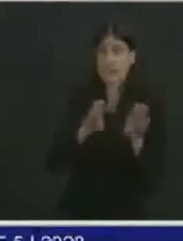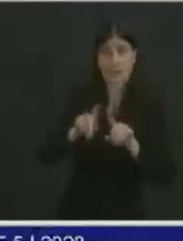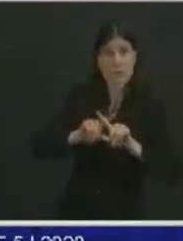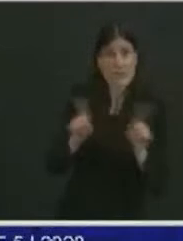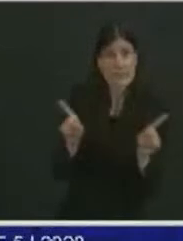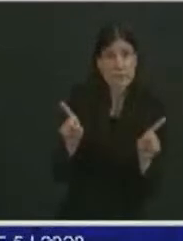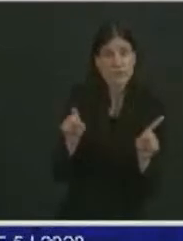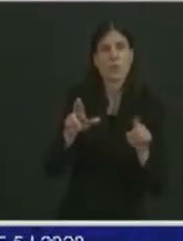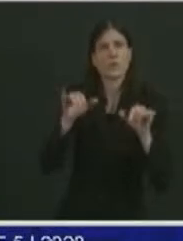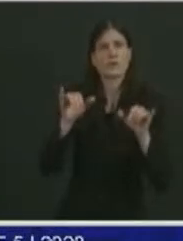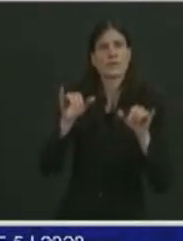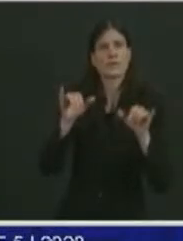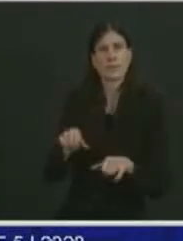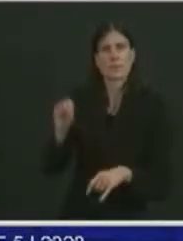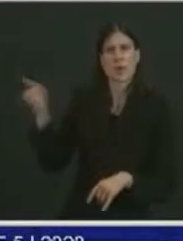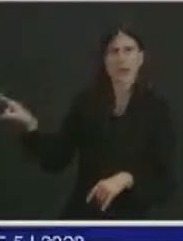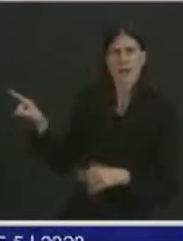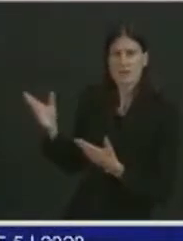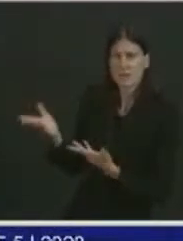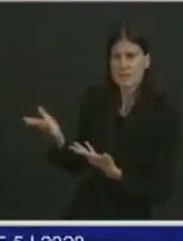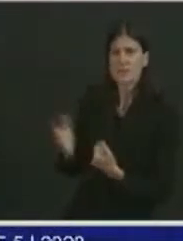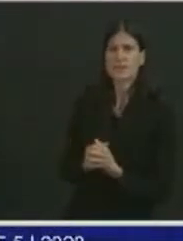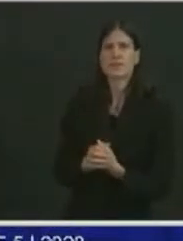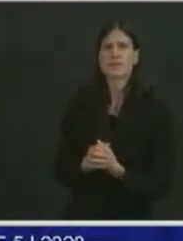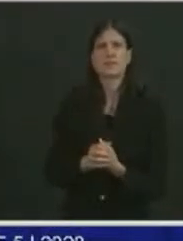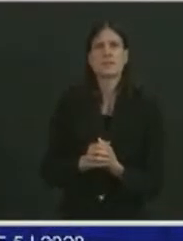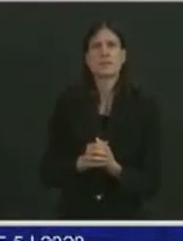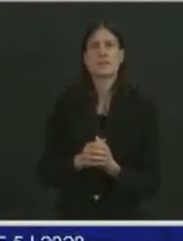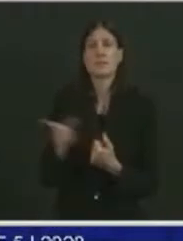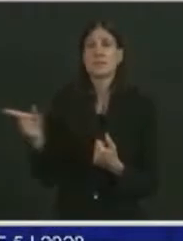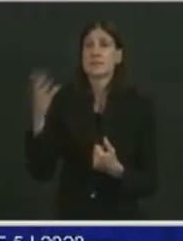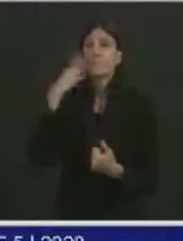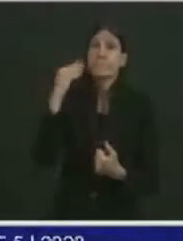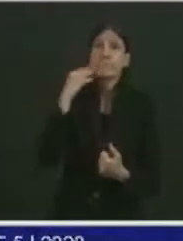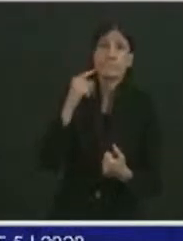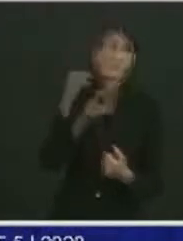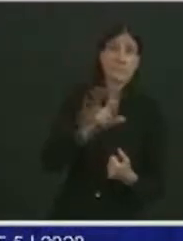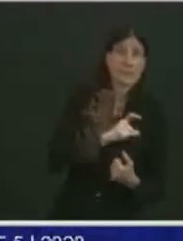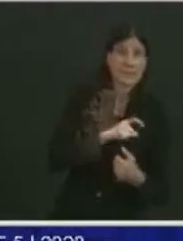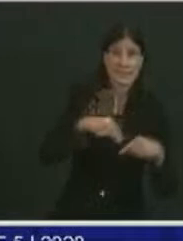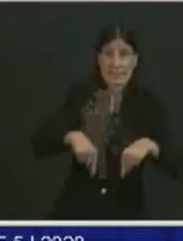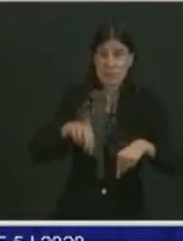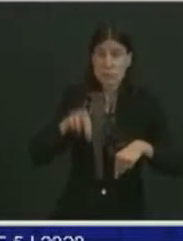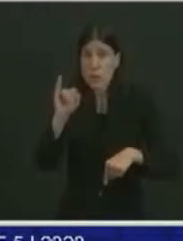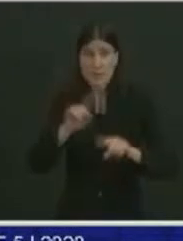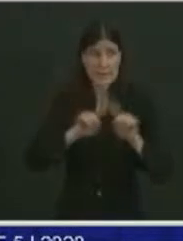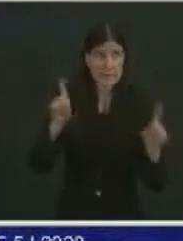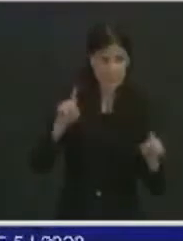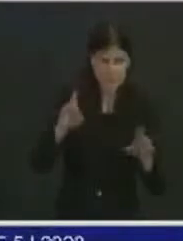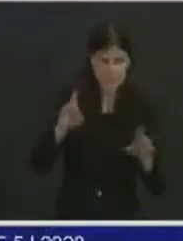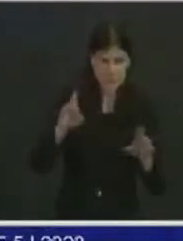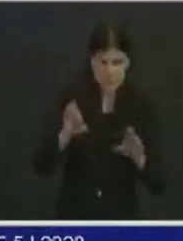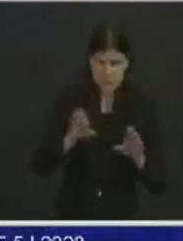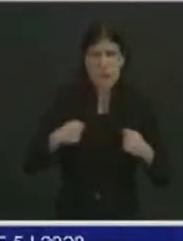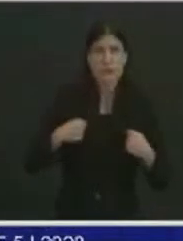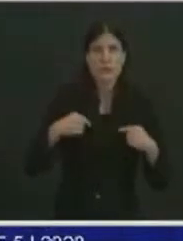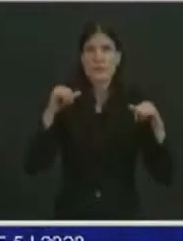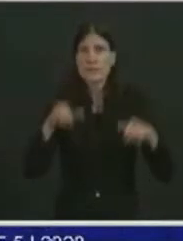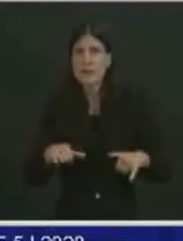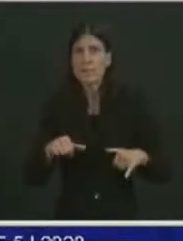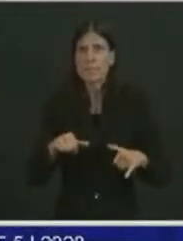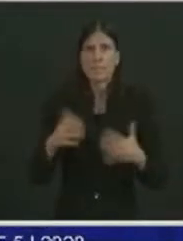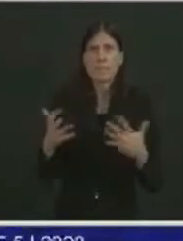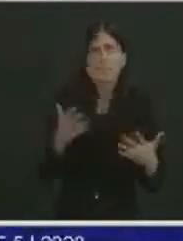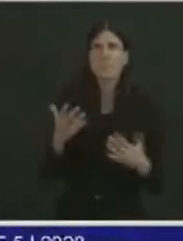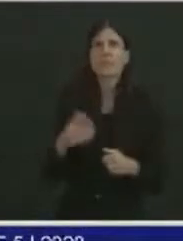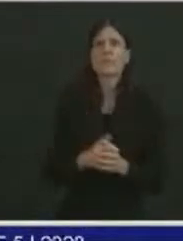hearing from people about their own experiences, and what would you, if you had to talk to police departments and the state police and the